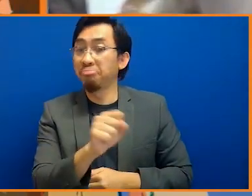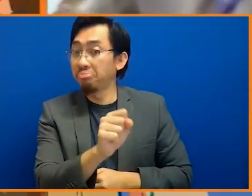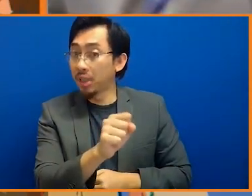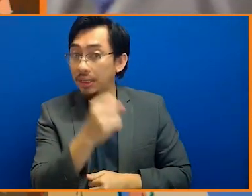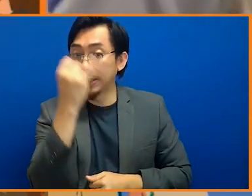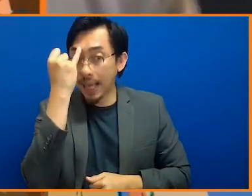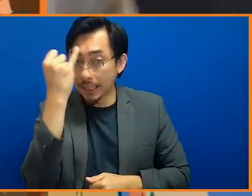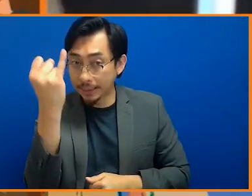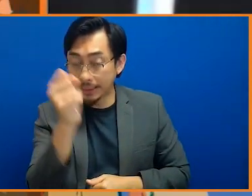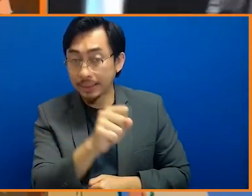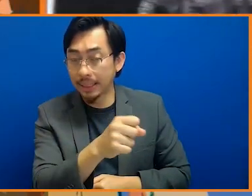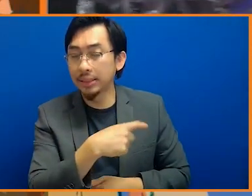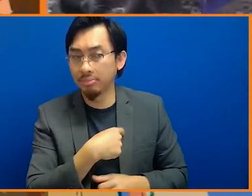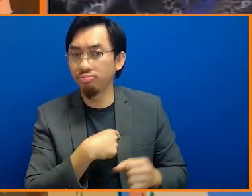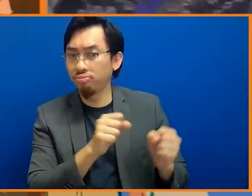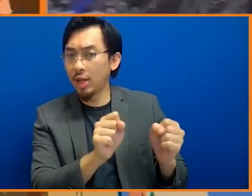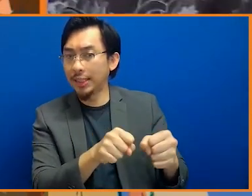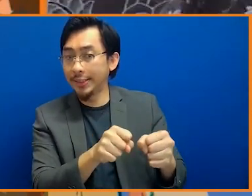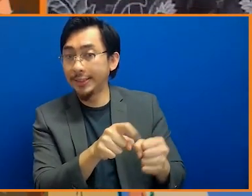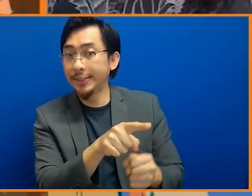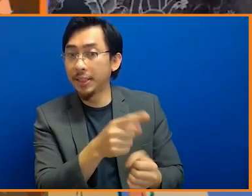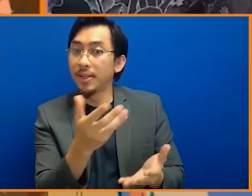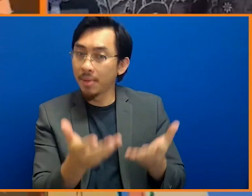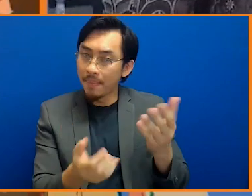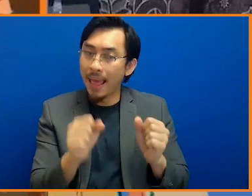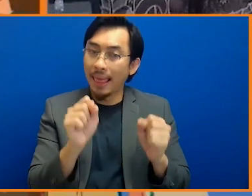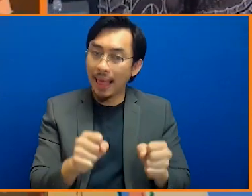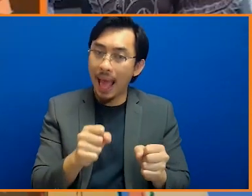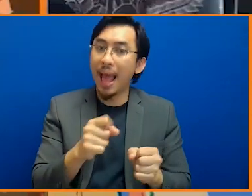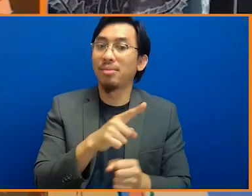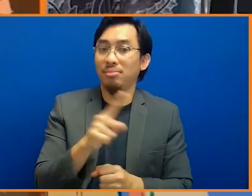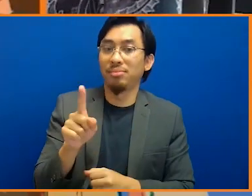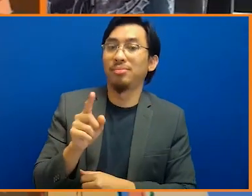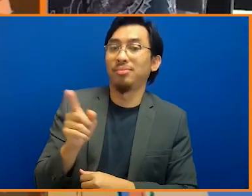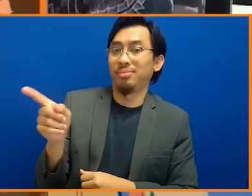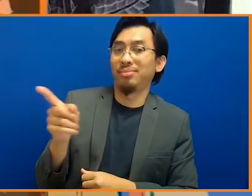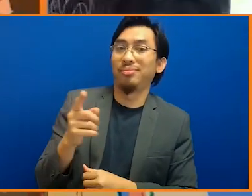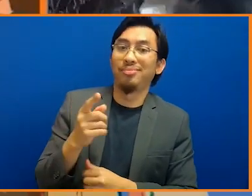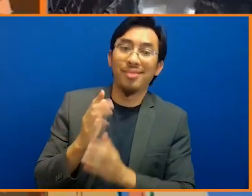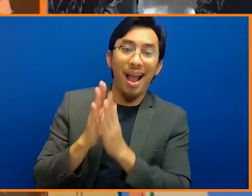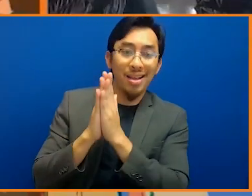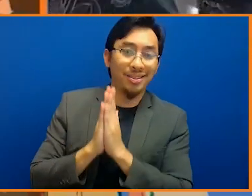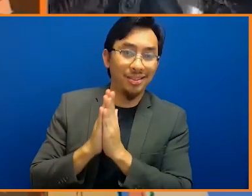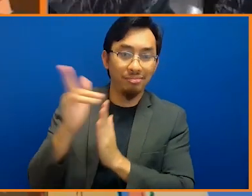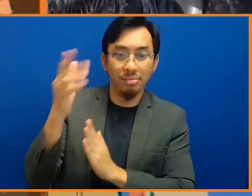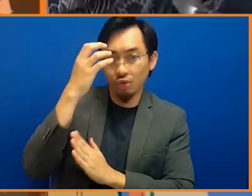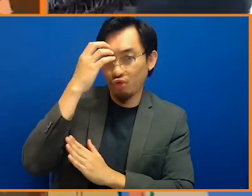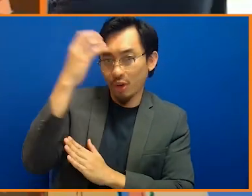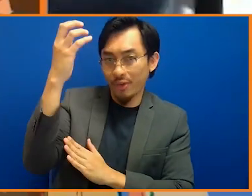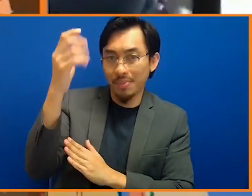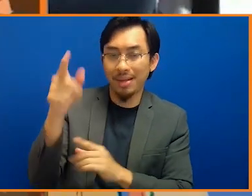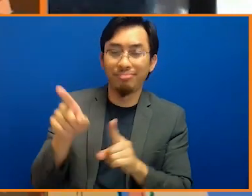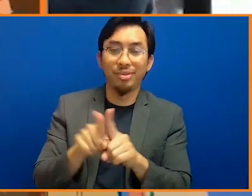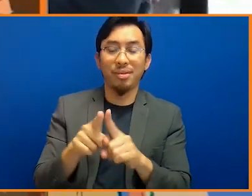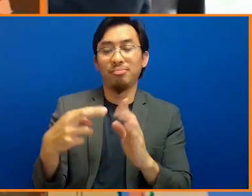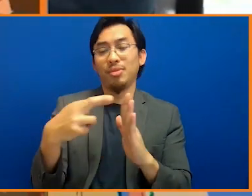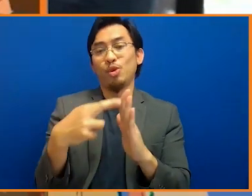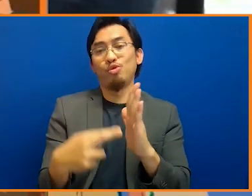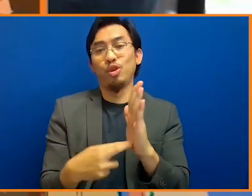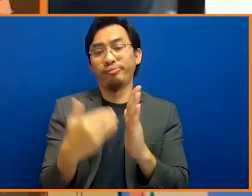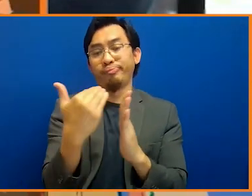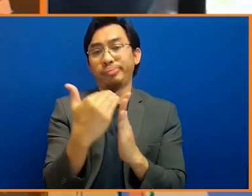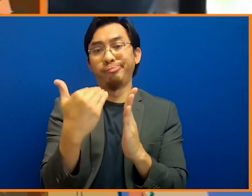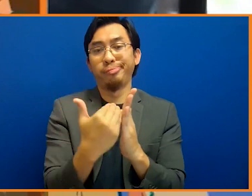Yeah, it's an excellent idea actually. So I agree if we can probably ask the government to impose a kind